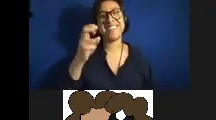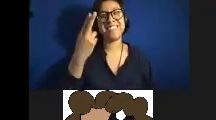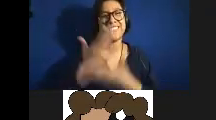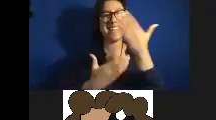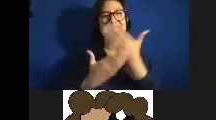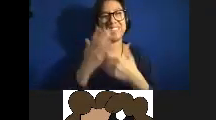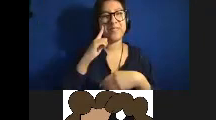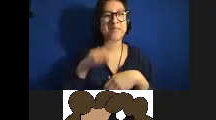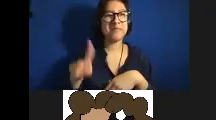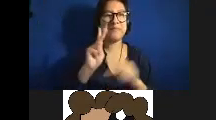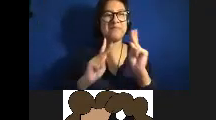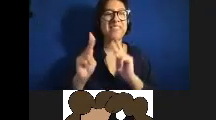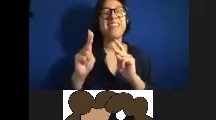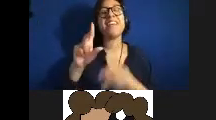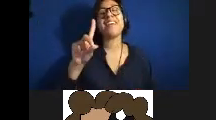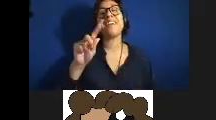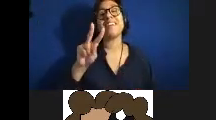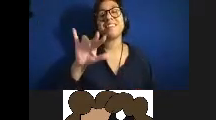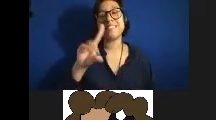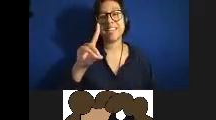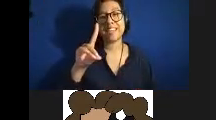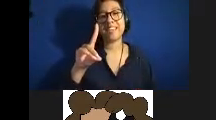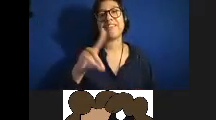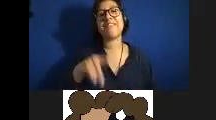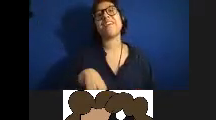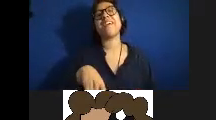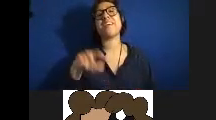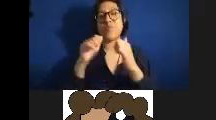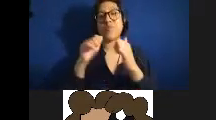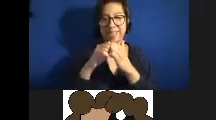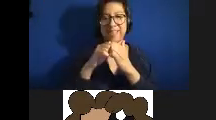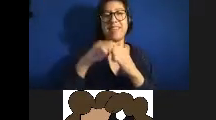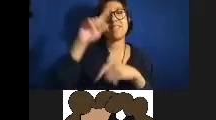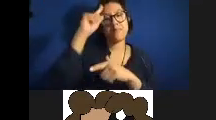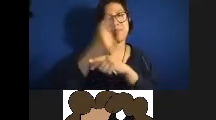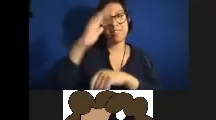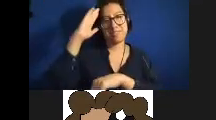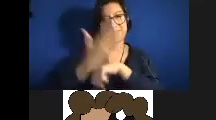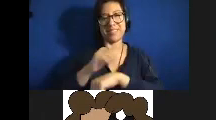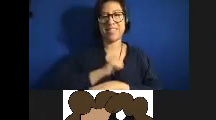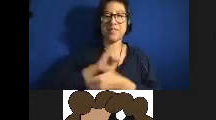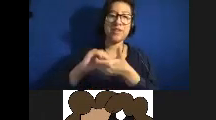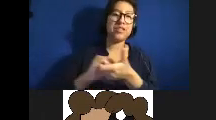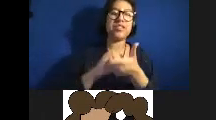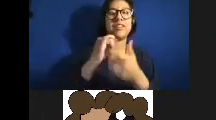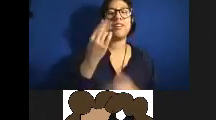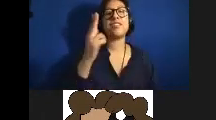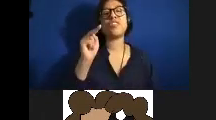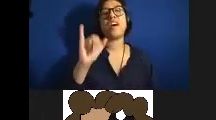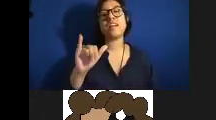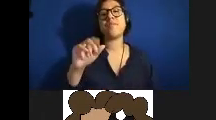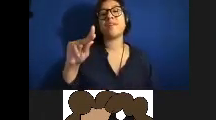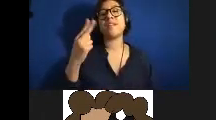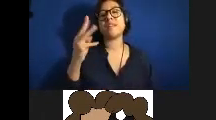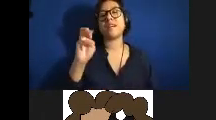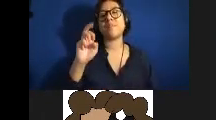panelists. David Turner with the Brothers Sun Selves Coalition and Johnny Rodriguez with Khmer Girls in Action. It's so